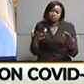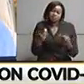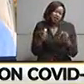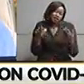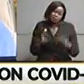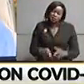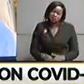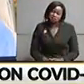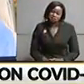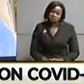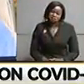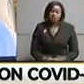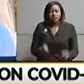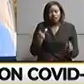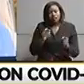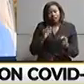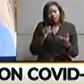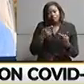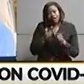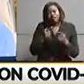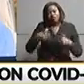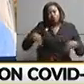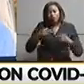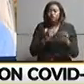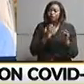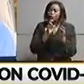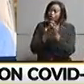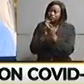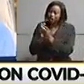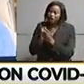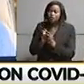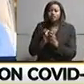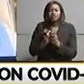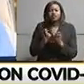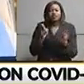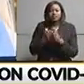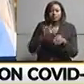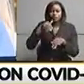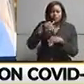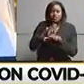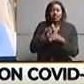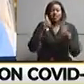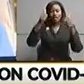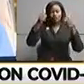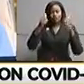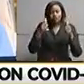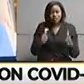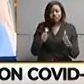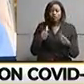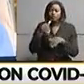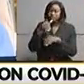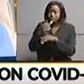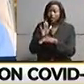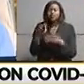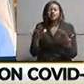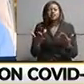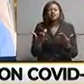we had to consult. We had to send the notice according to international